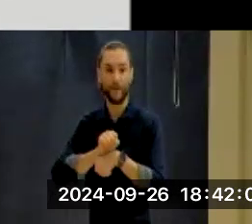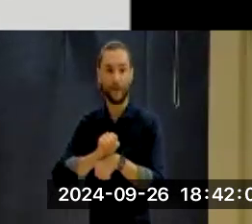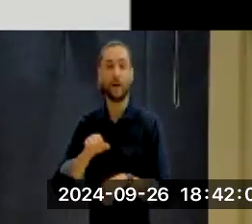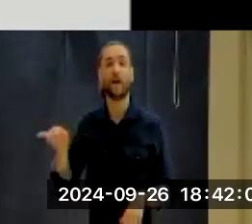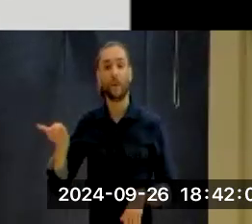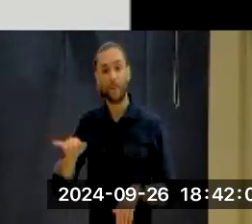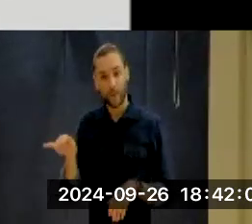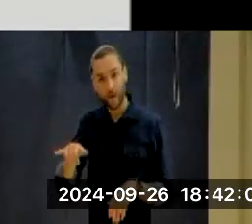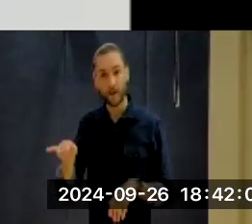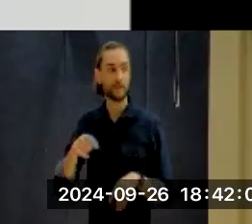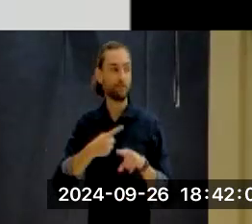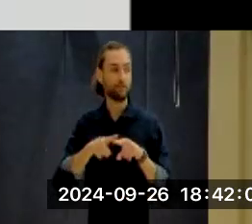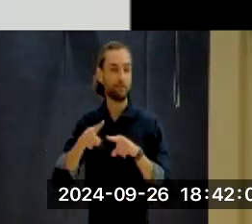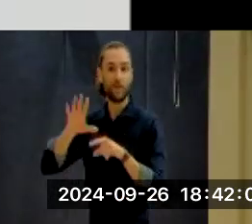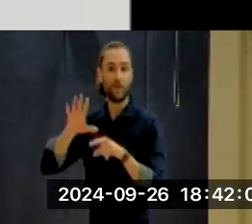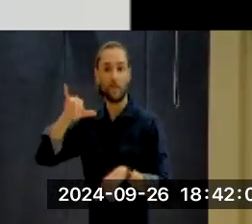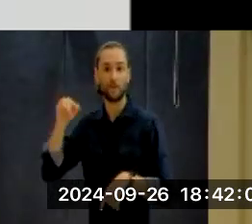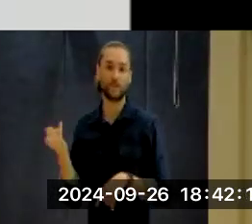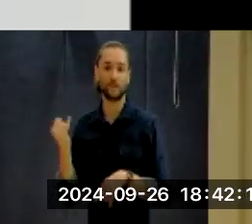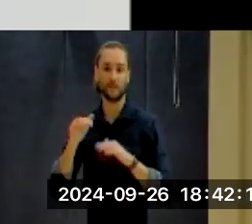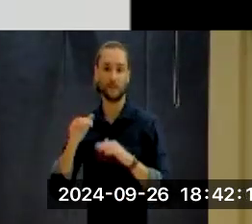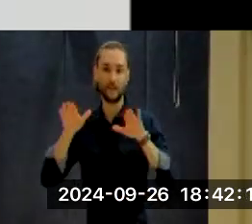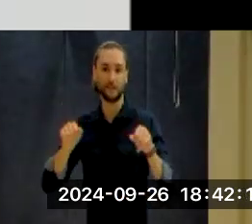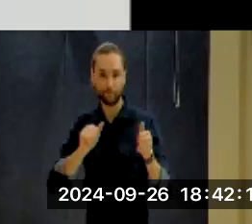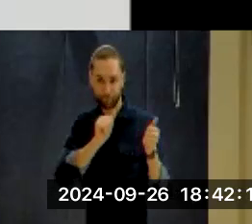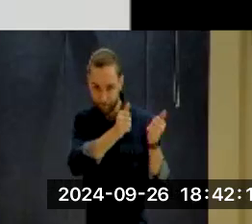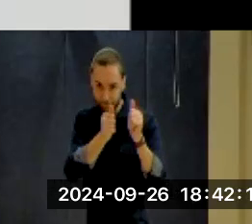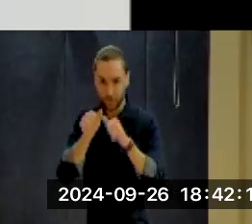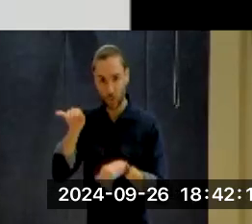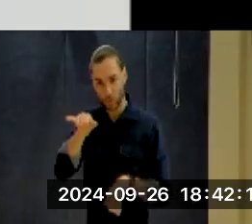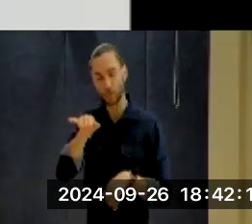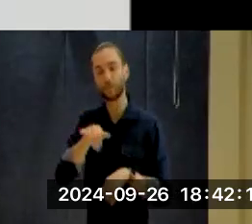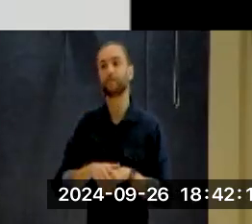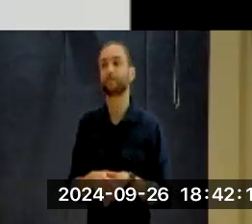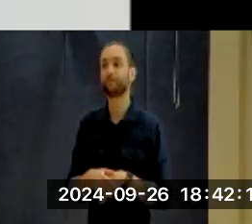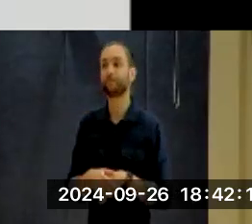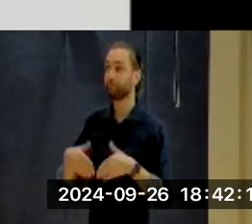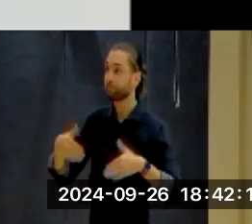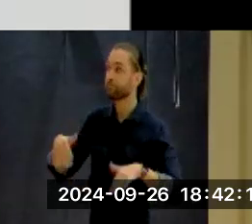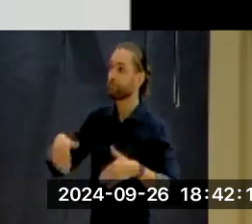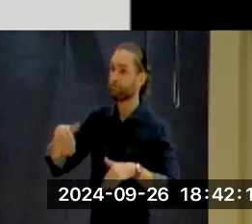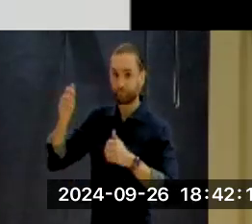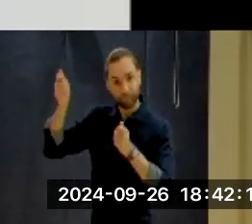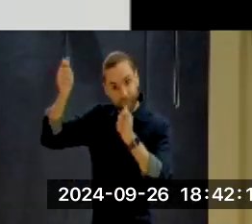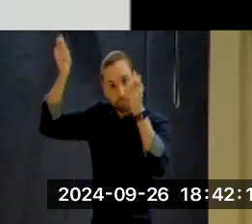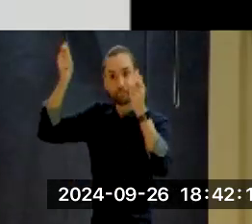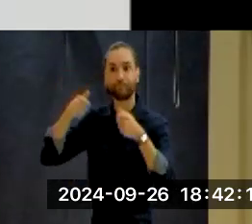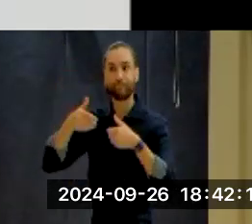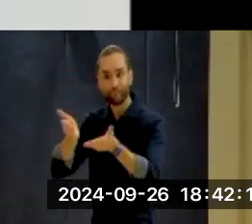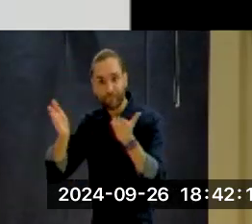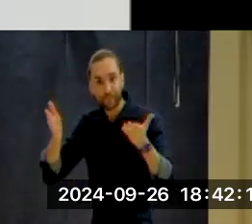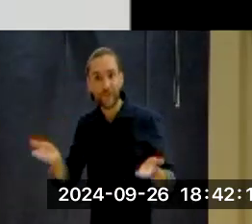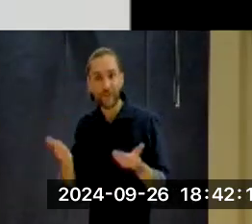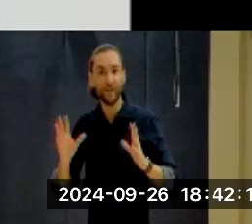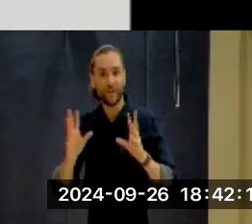as other parts of the criminal justice system. Just wanted to commend the work that's happening. So glad that this community forum is here